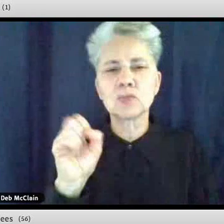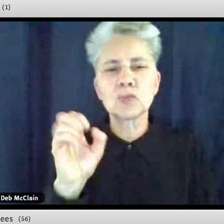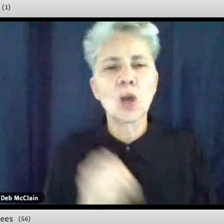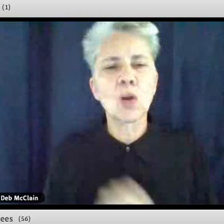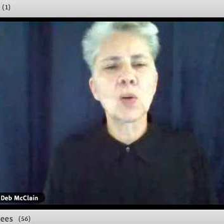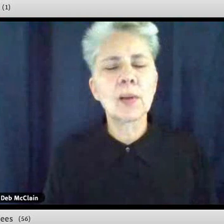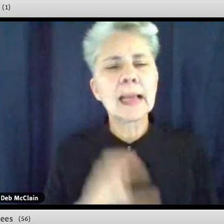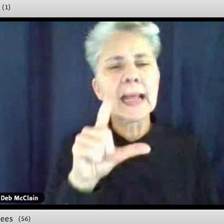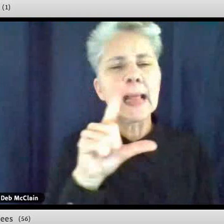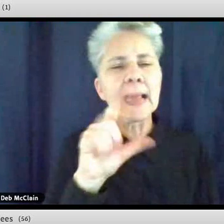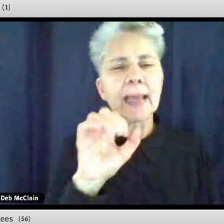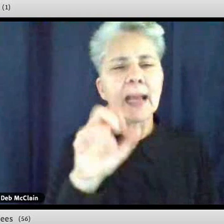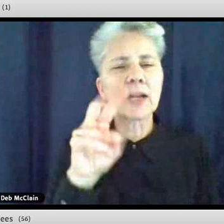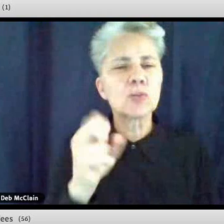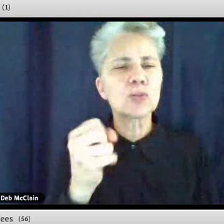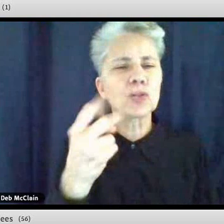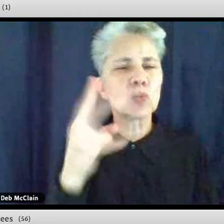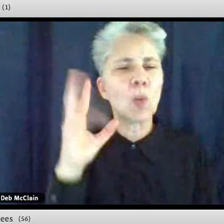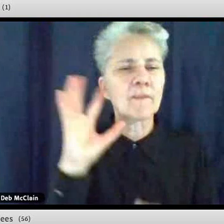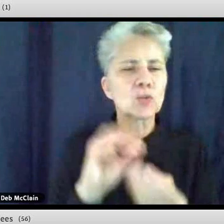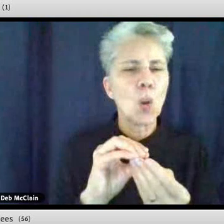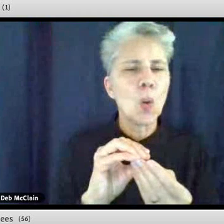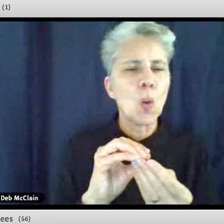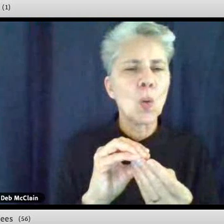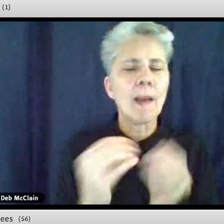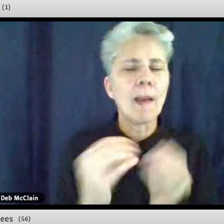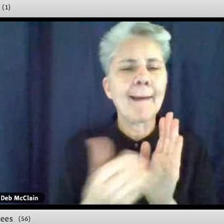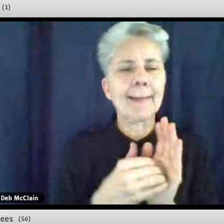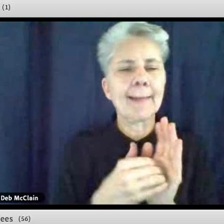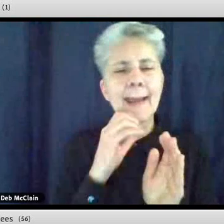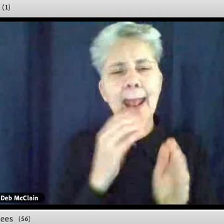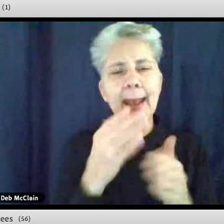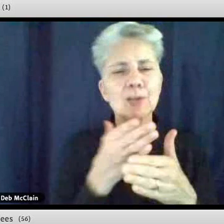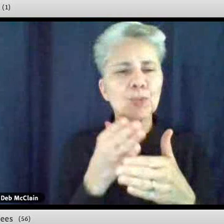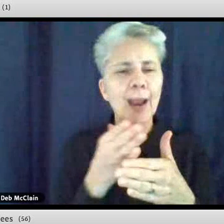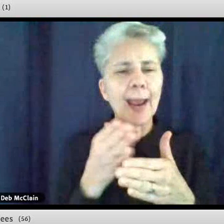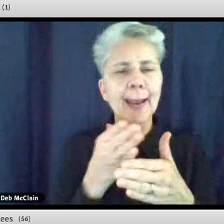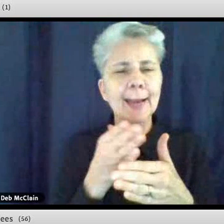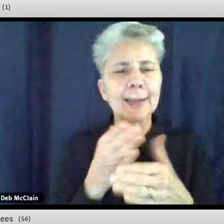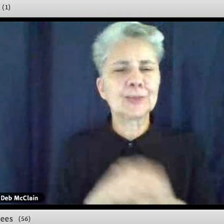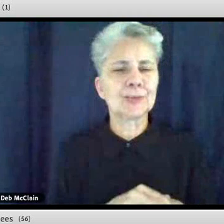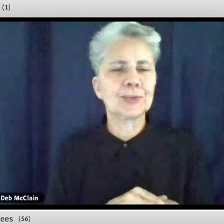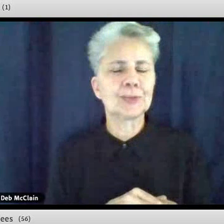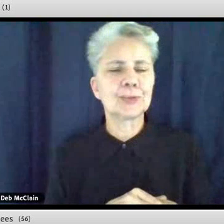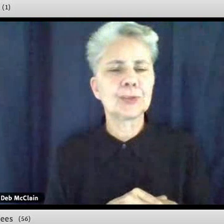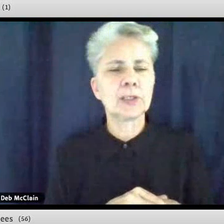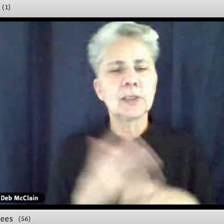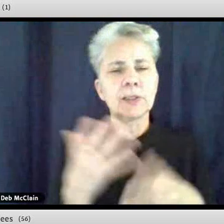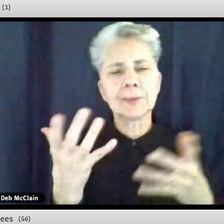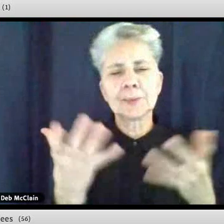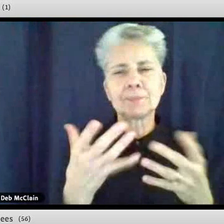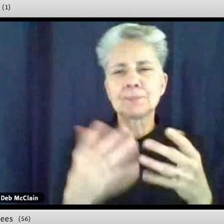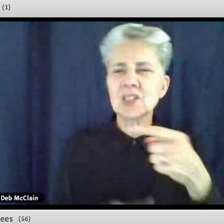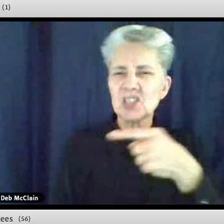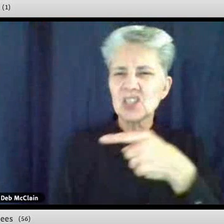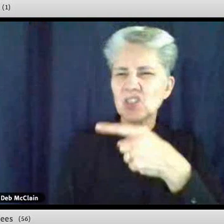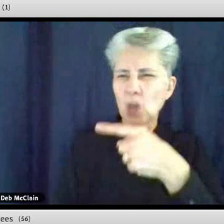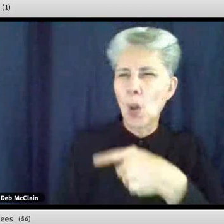County, 212 total cases. Again, the age range, conditions and cares, deaths